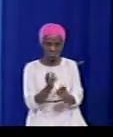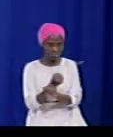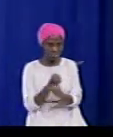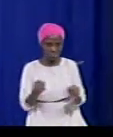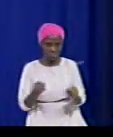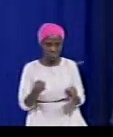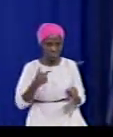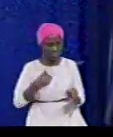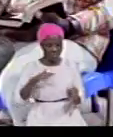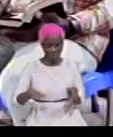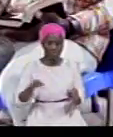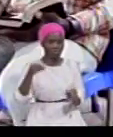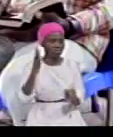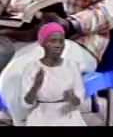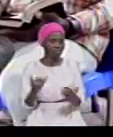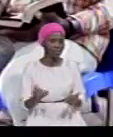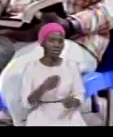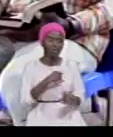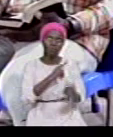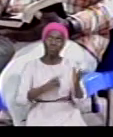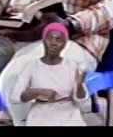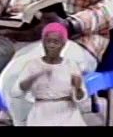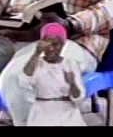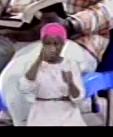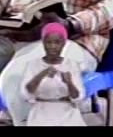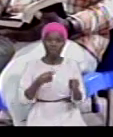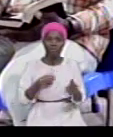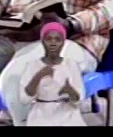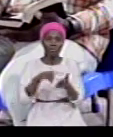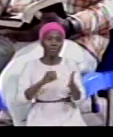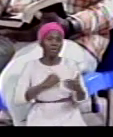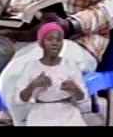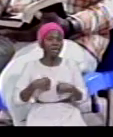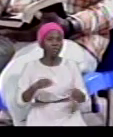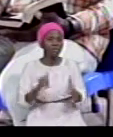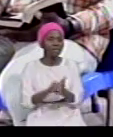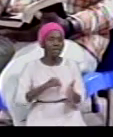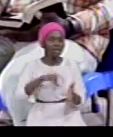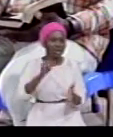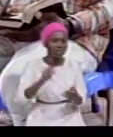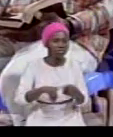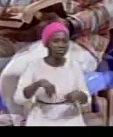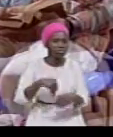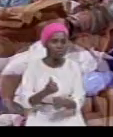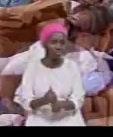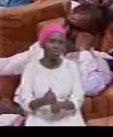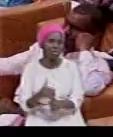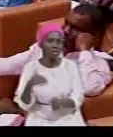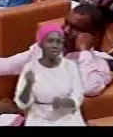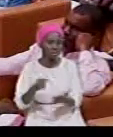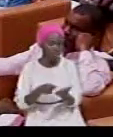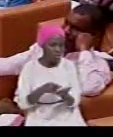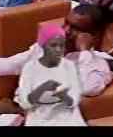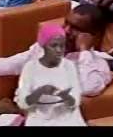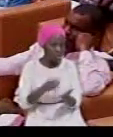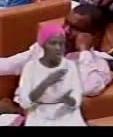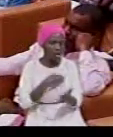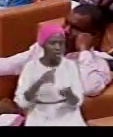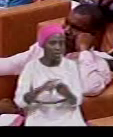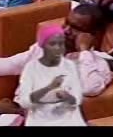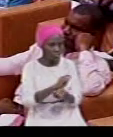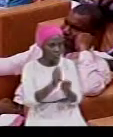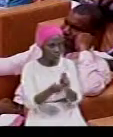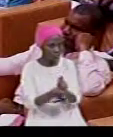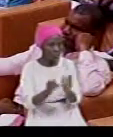now. And the Lord reminded me what I had done. I needed to make a correction of that. I needed to turn that